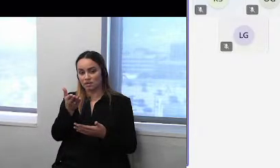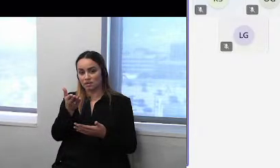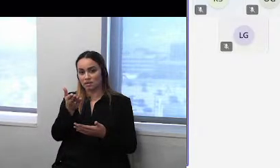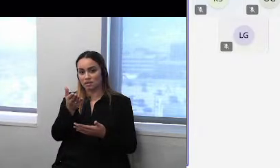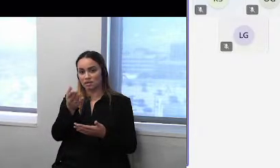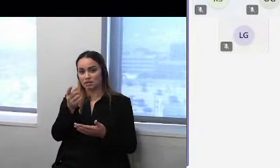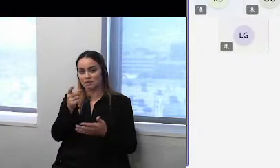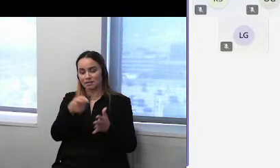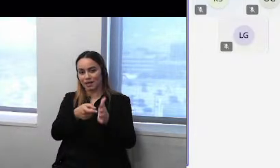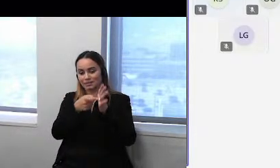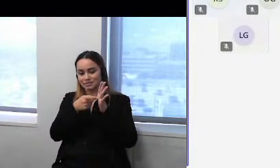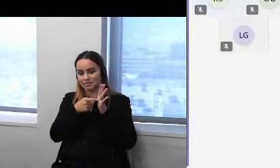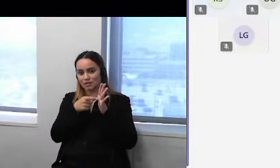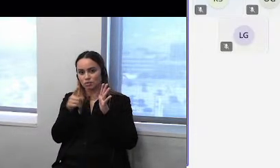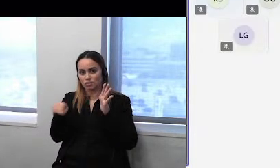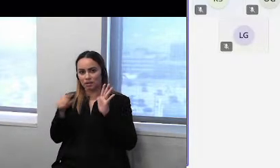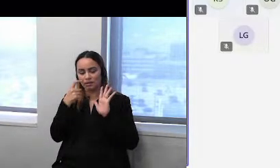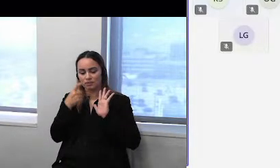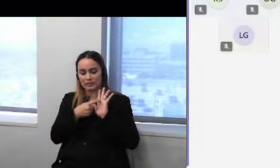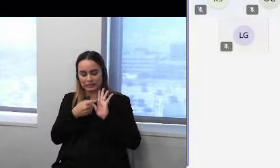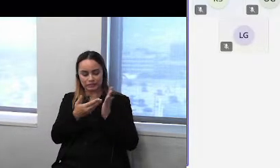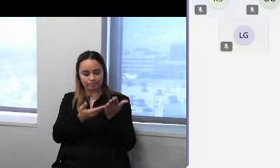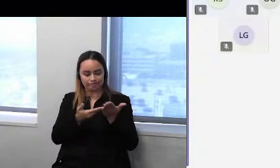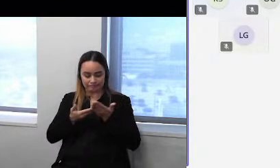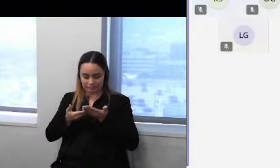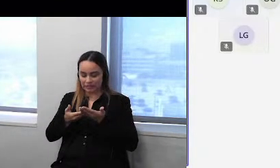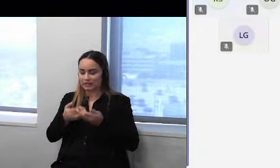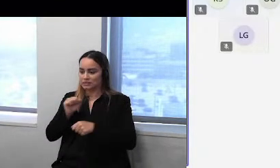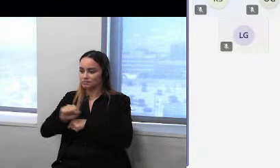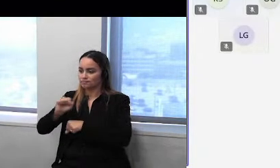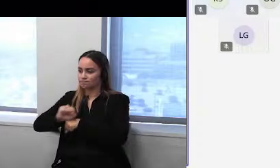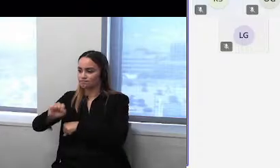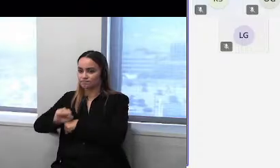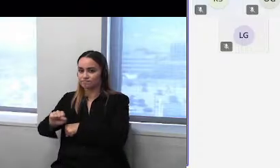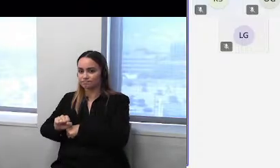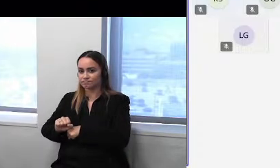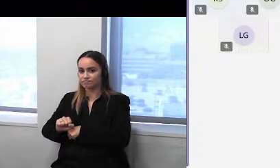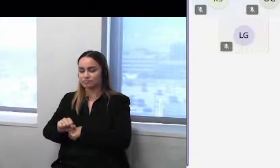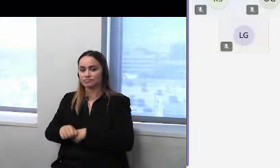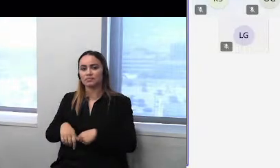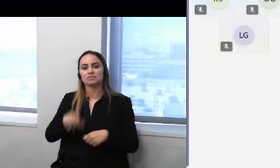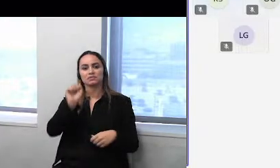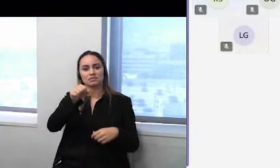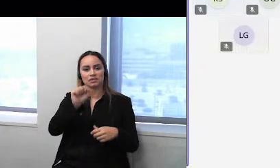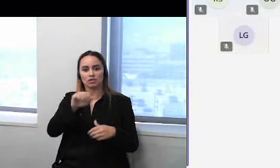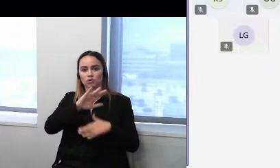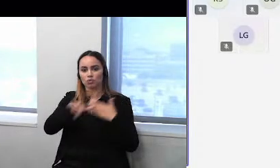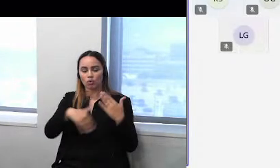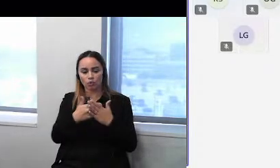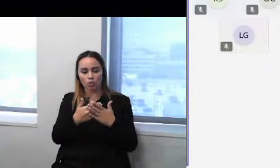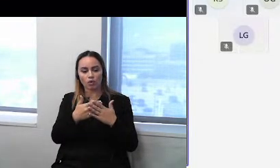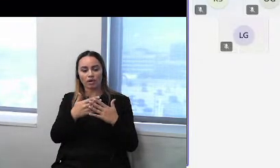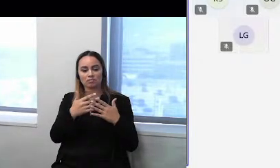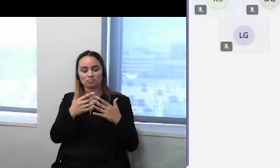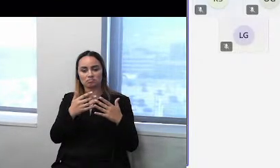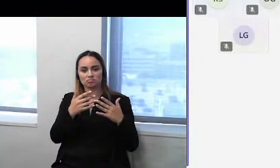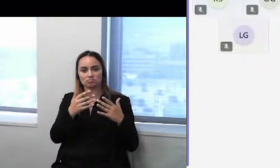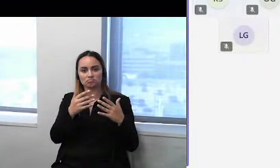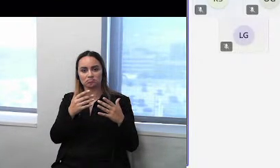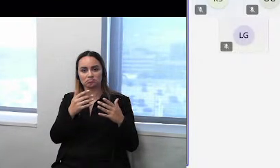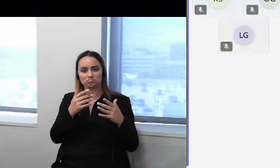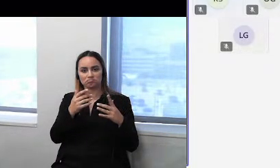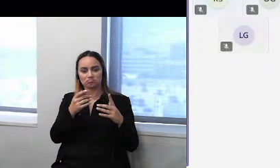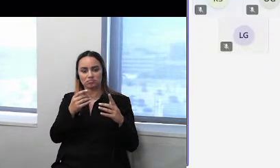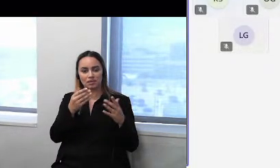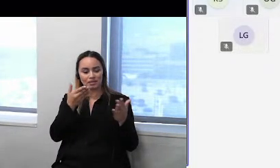your work? Everything that is active and is enforceable is utilized. Okay, does that include alternative technical Everything that is requirements? enforceable